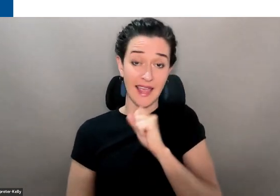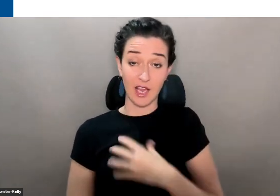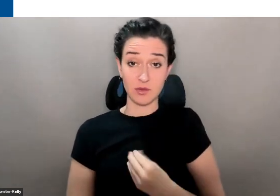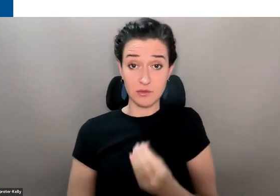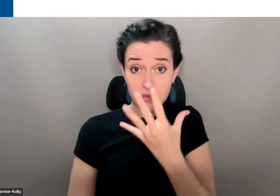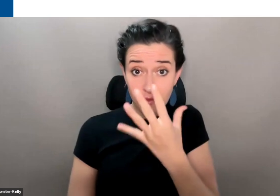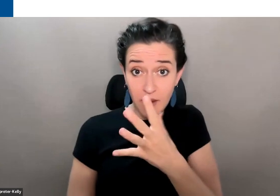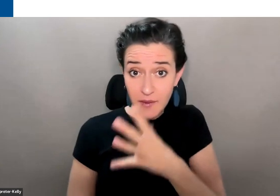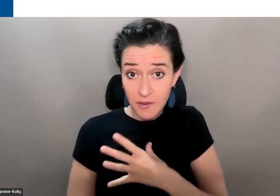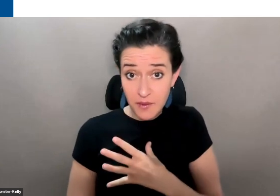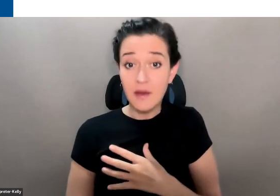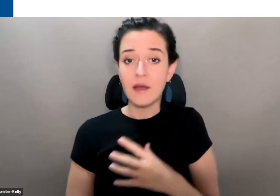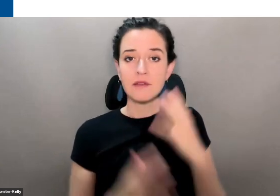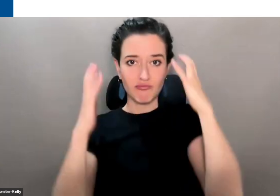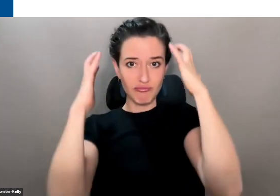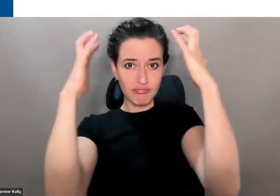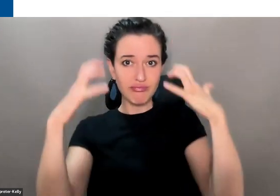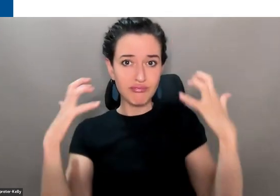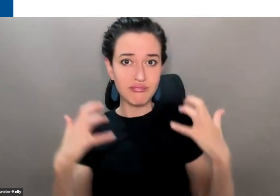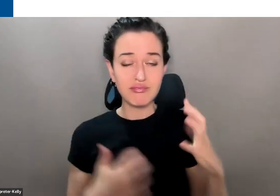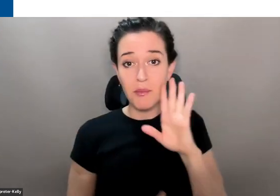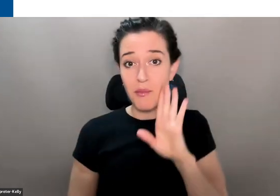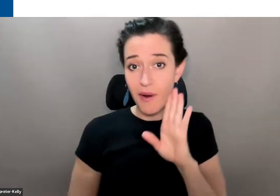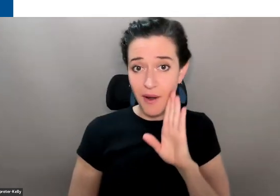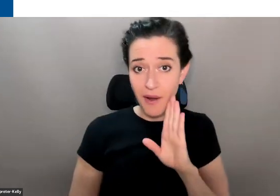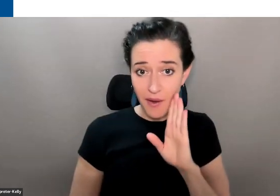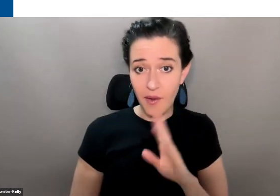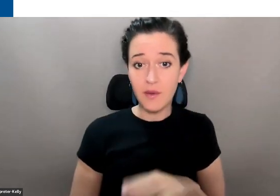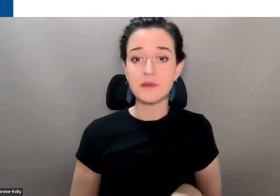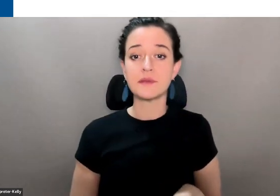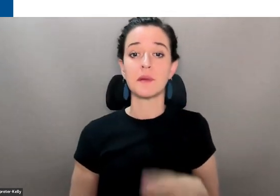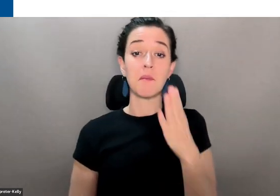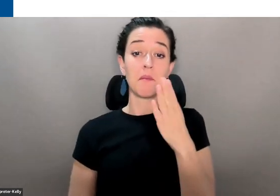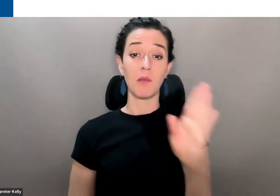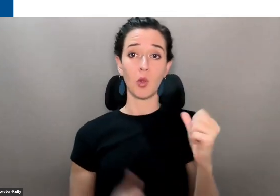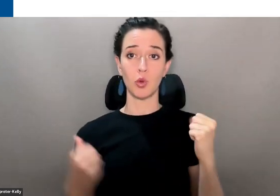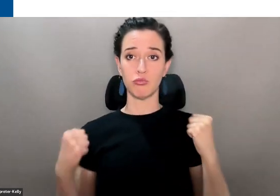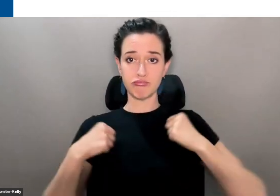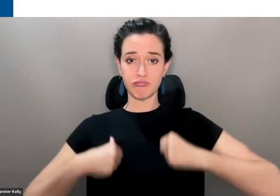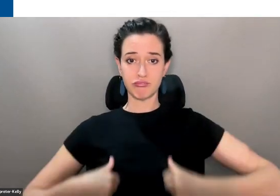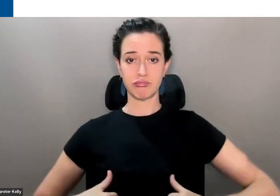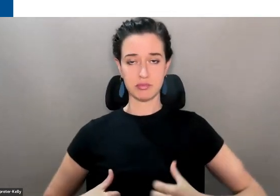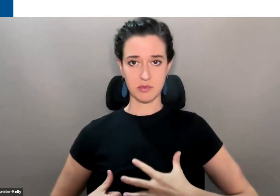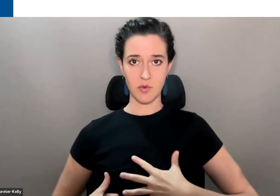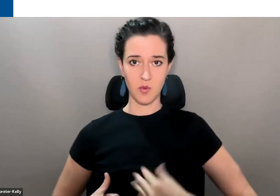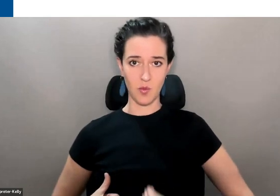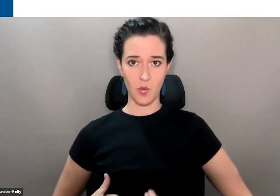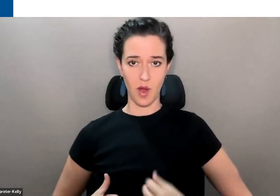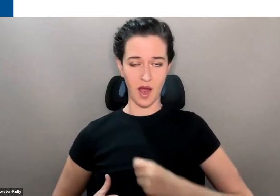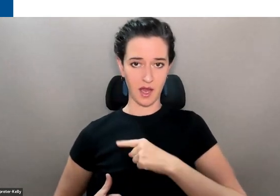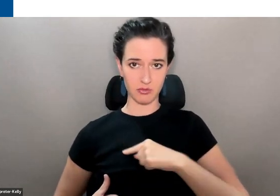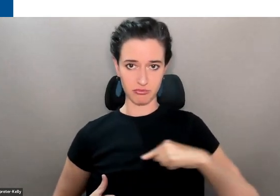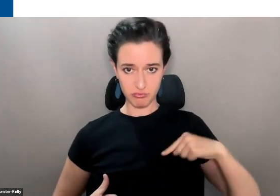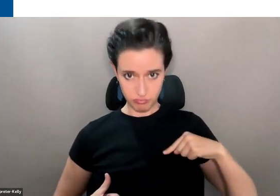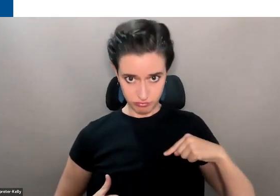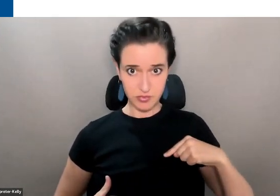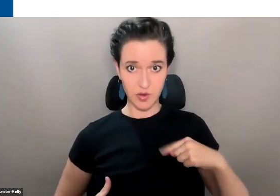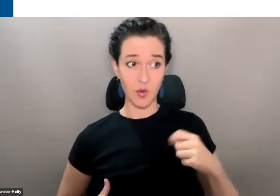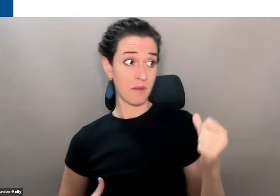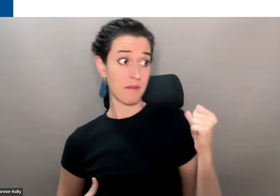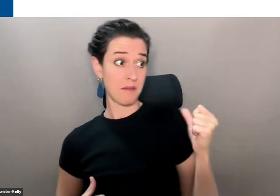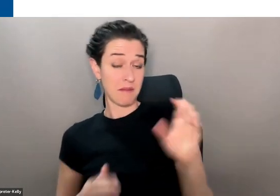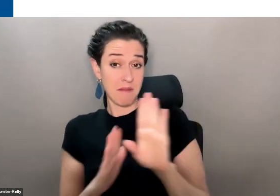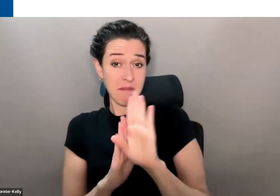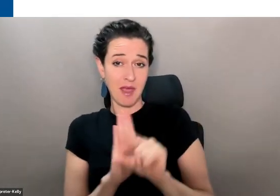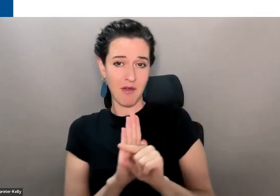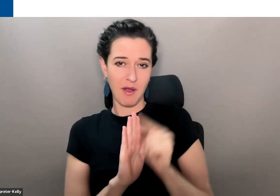hair, wearing a blue suit and a white shirt with a blue ACL background behind me. We're thrilled